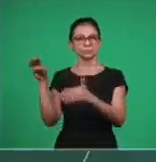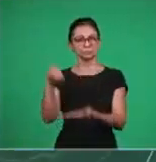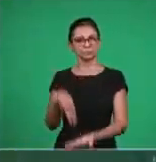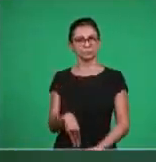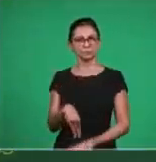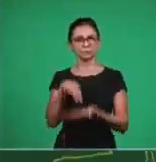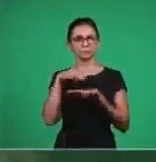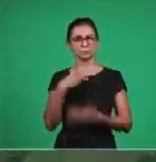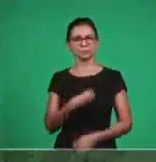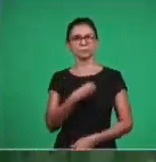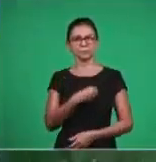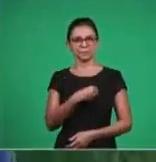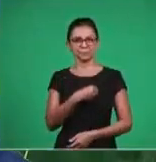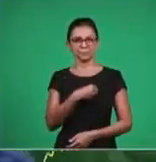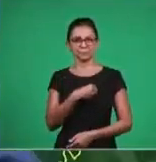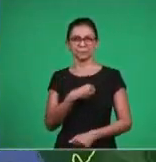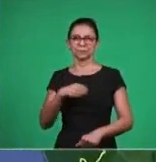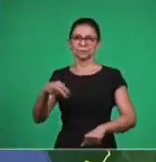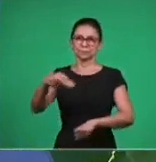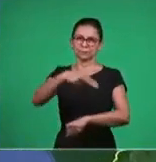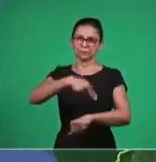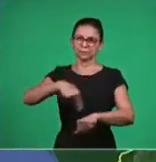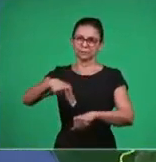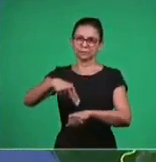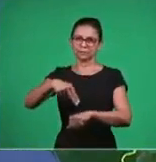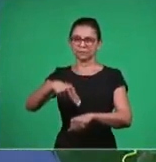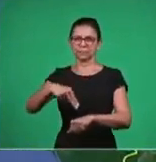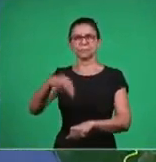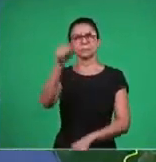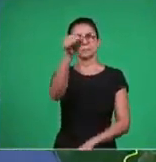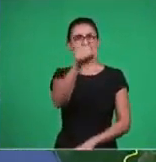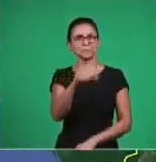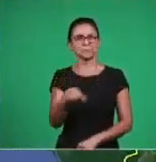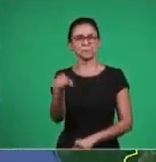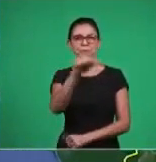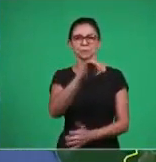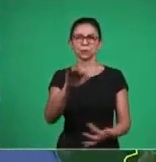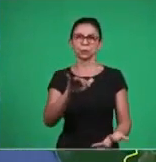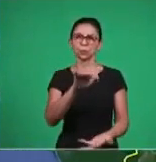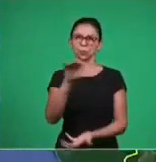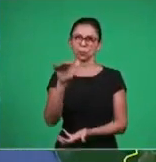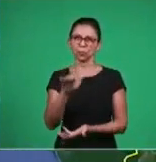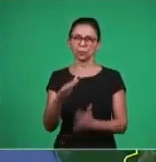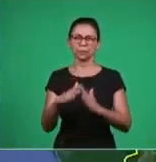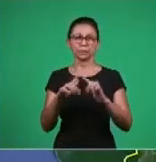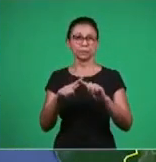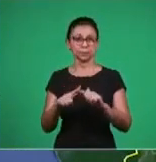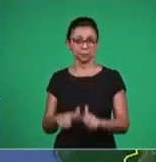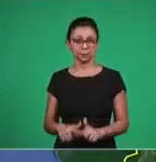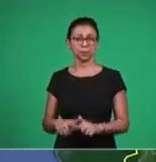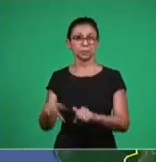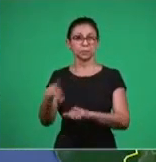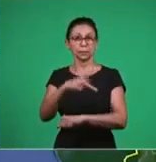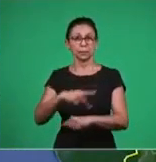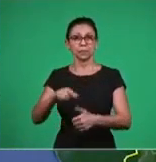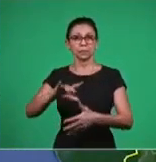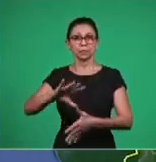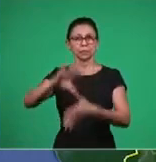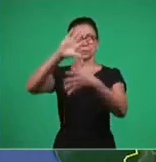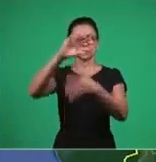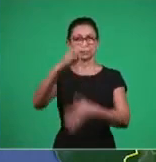The Christian church is present in nations all and with every continent of the